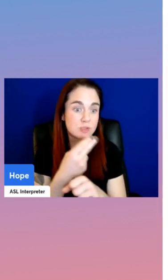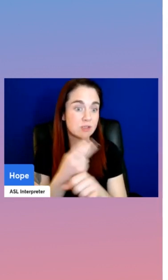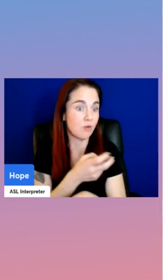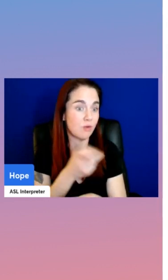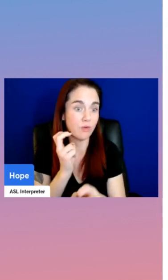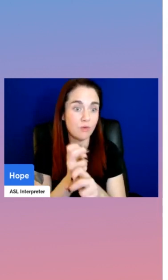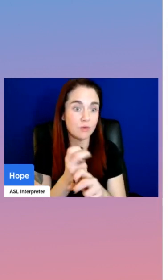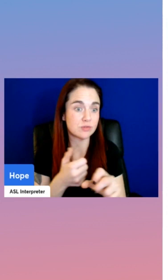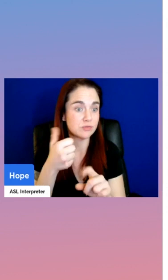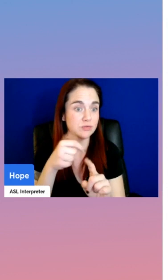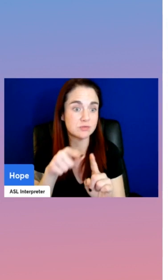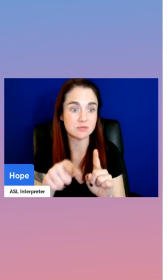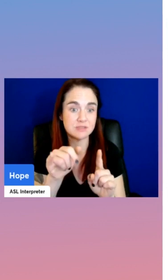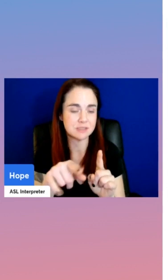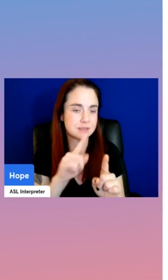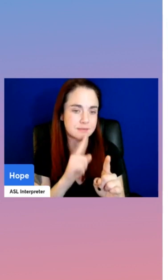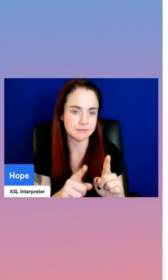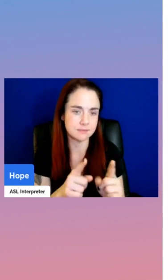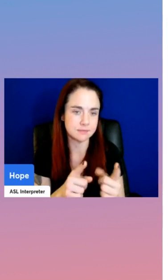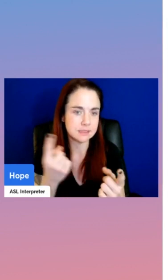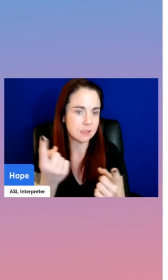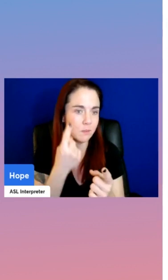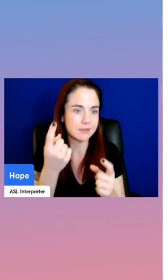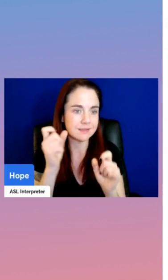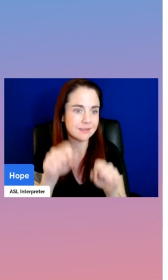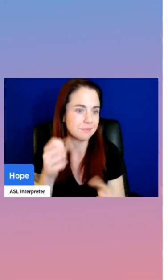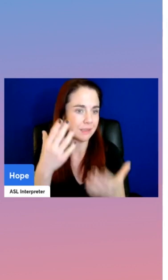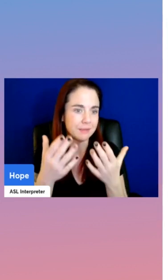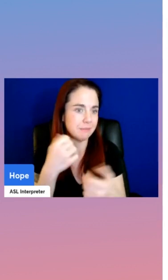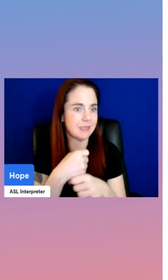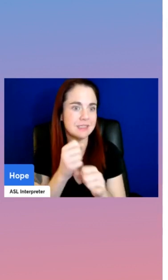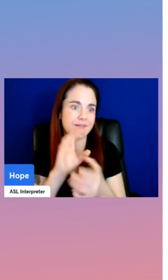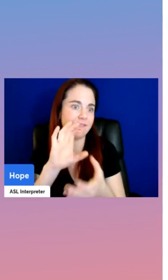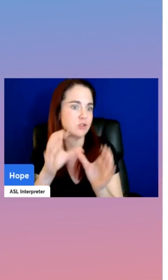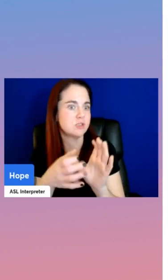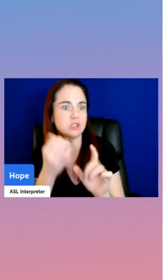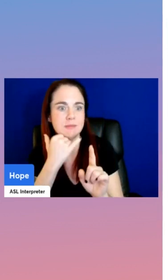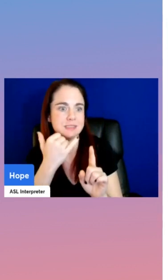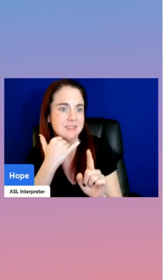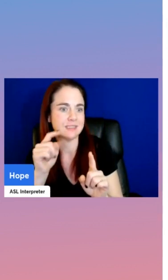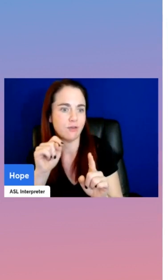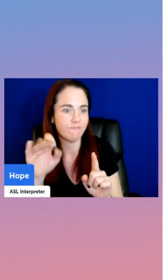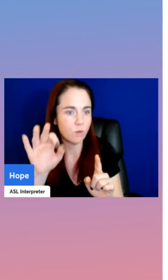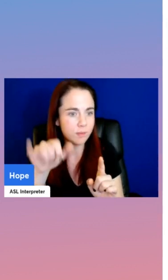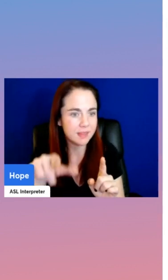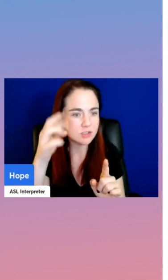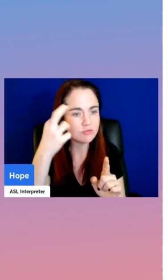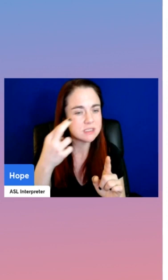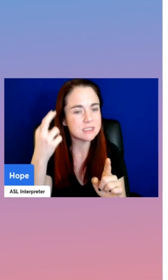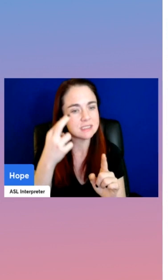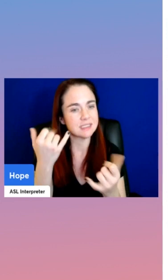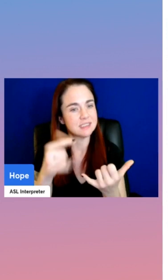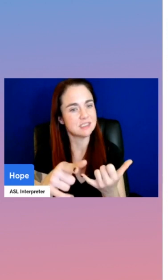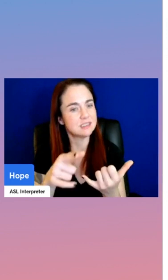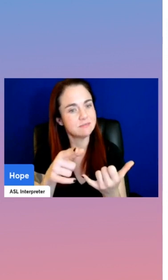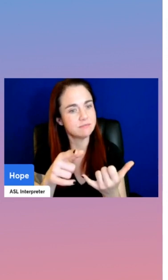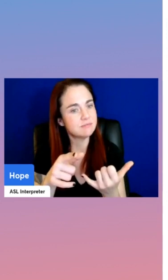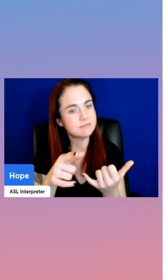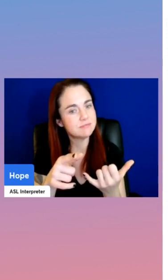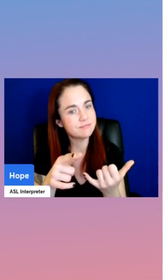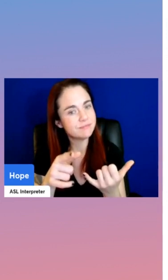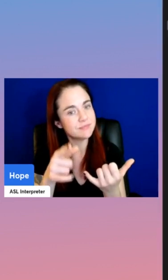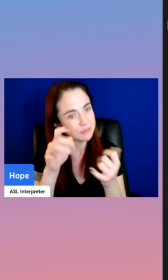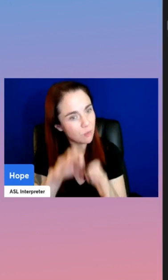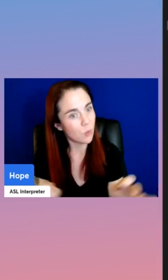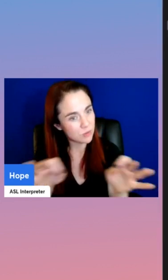Probably someone can make a configuration mistake in Terraform. So that's the reason why this shift left is still